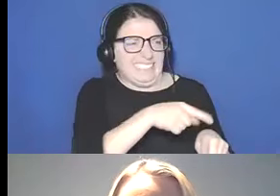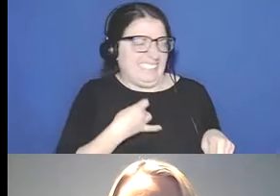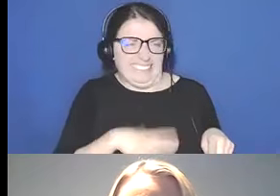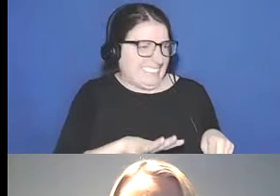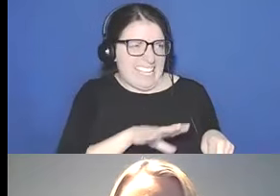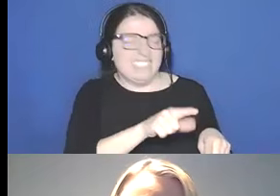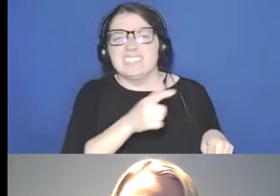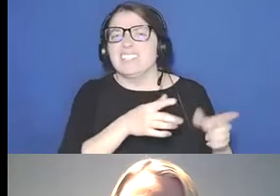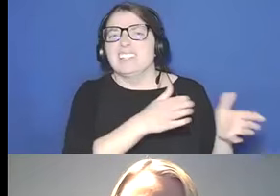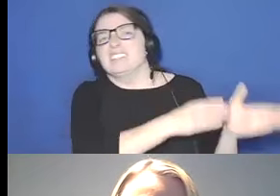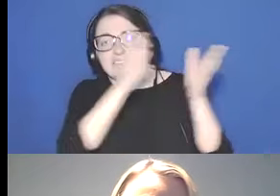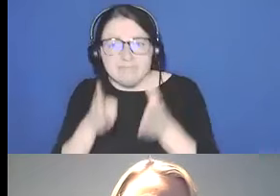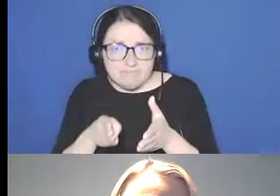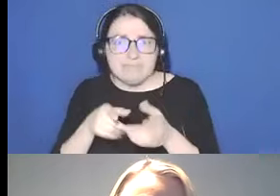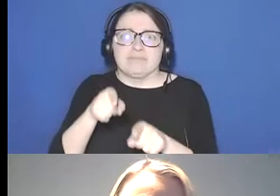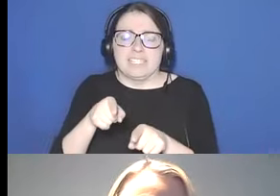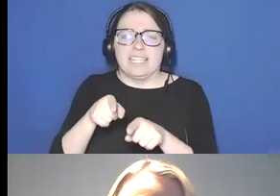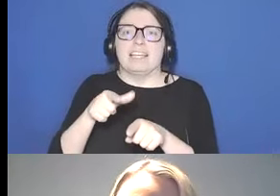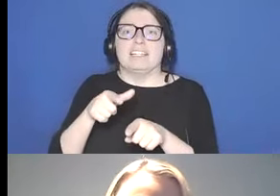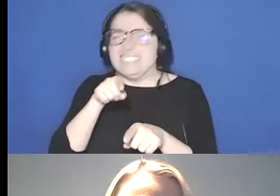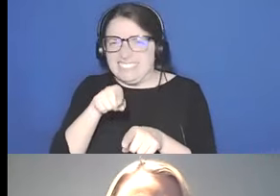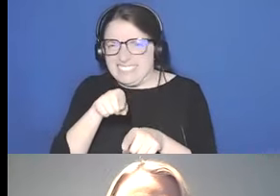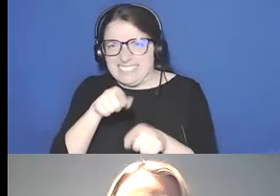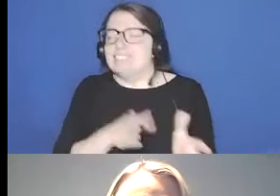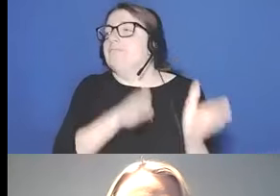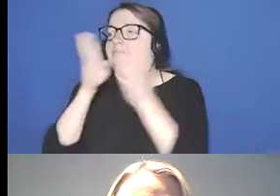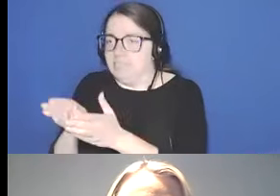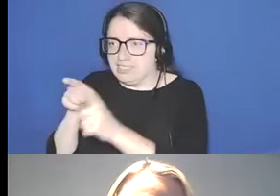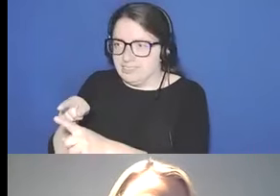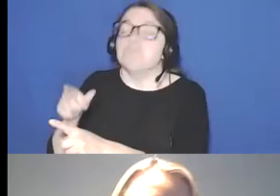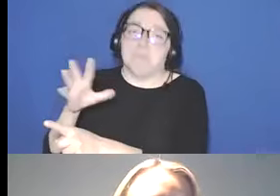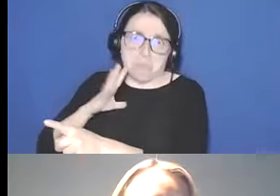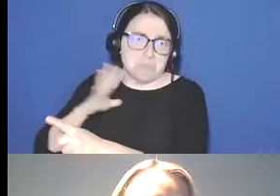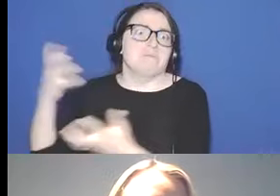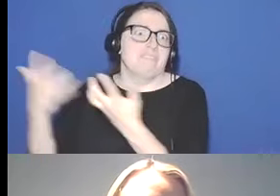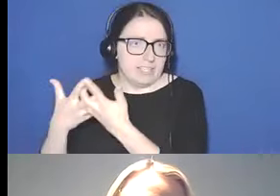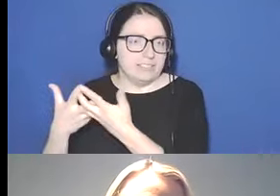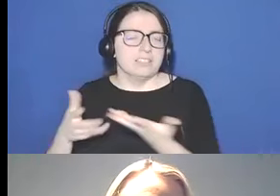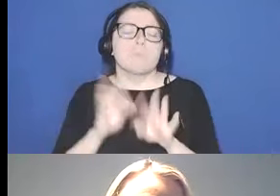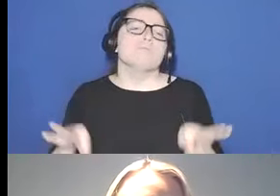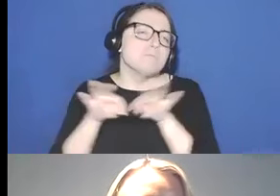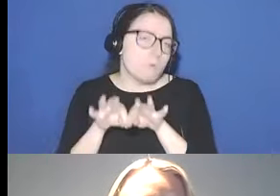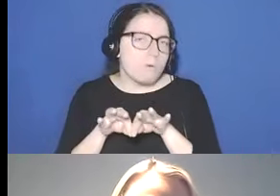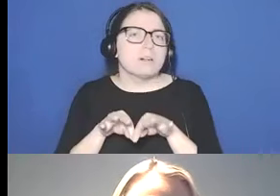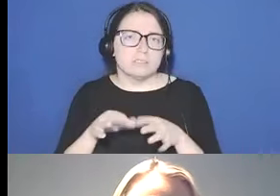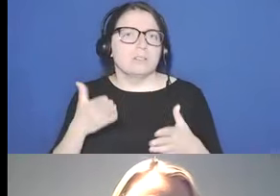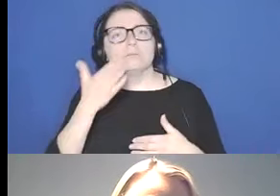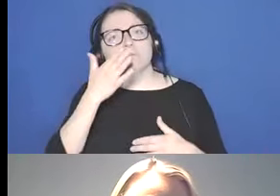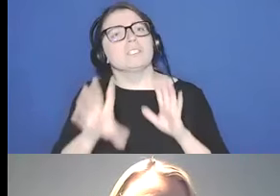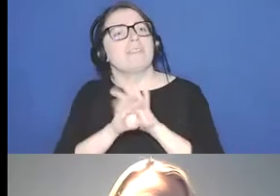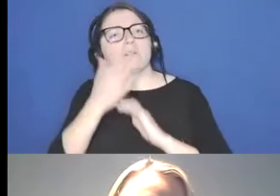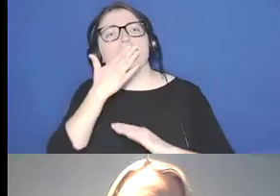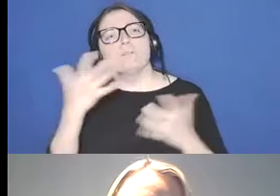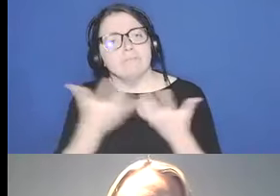what, this really wasn't a good fit for my child. I don't see them meshing together, but at least you have your name on another wait list.